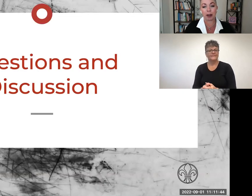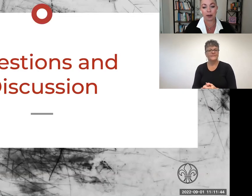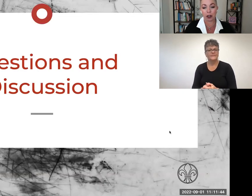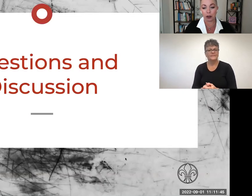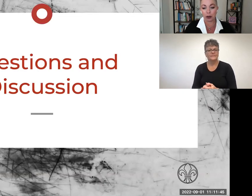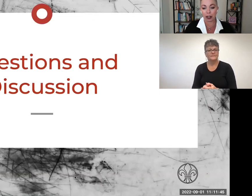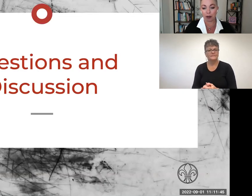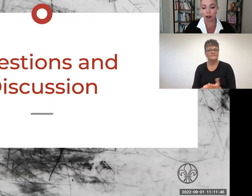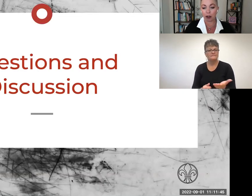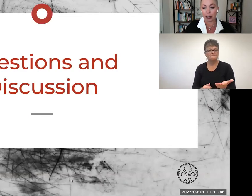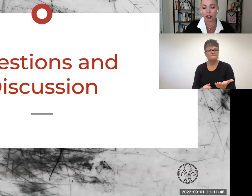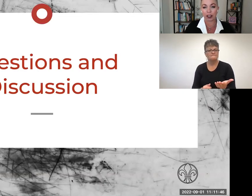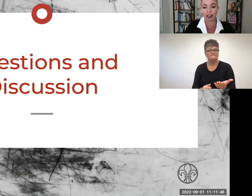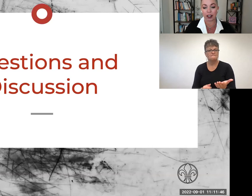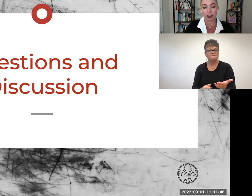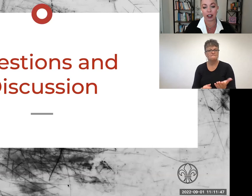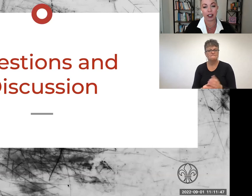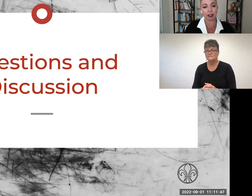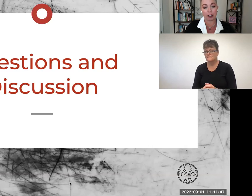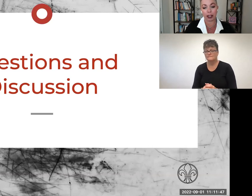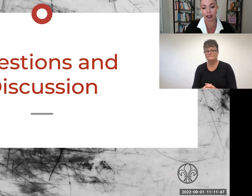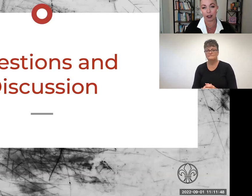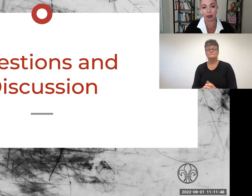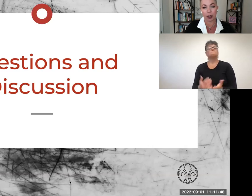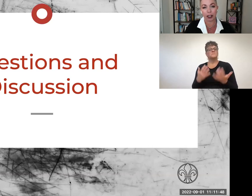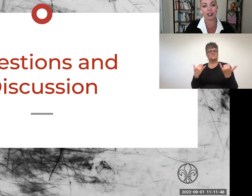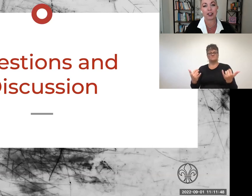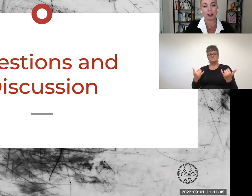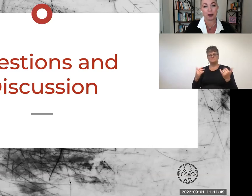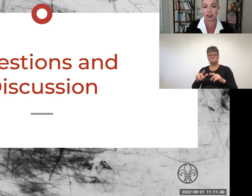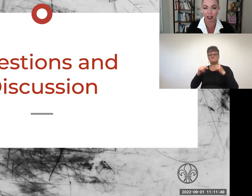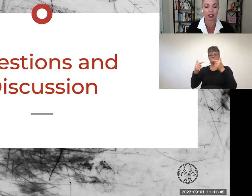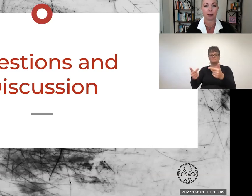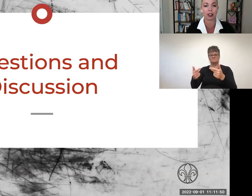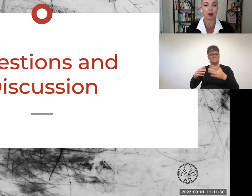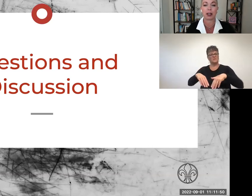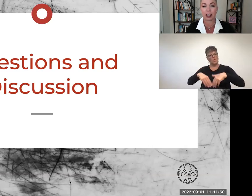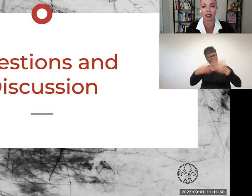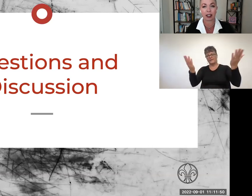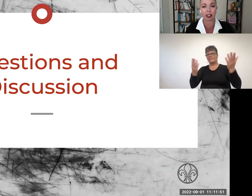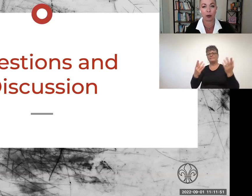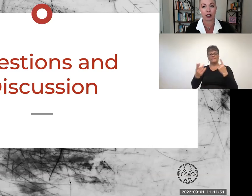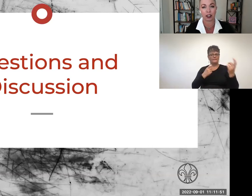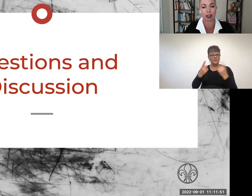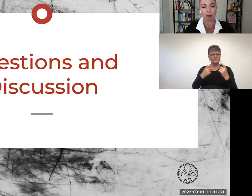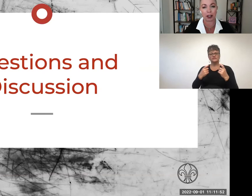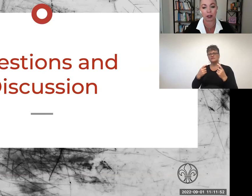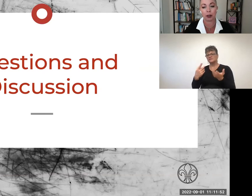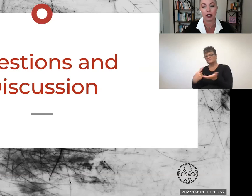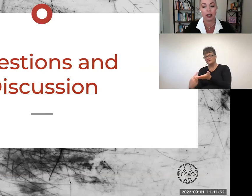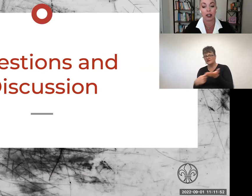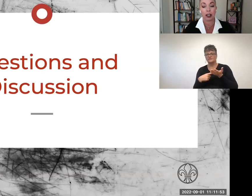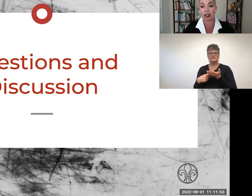will open it up to further questions and discussion. Heidi, I'm going to rely on you as well here to, you know, just kind of help if I missed anything that you want us to